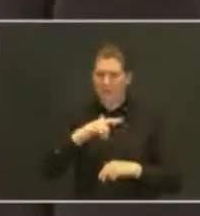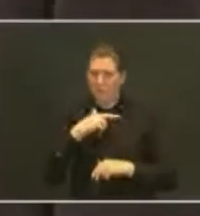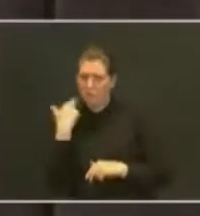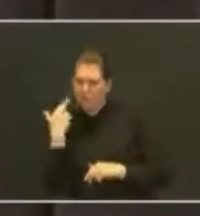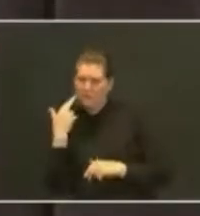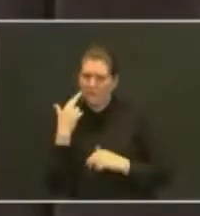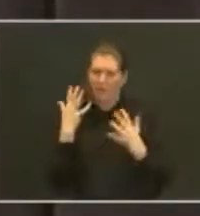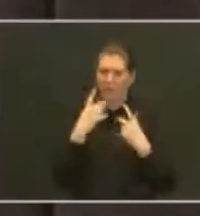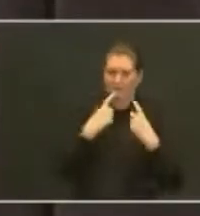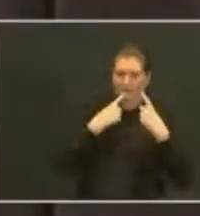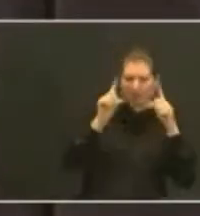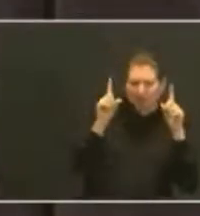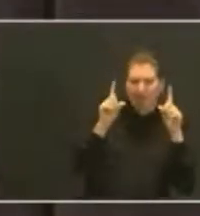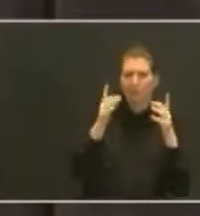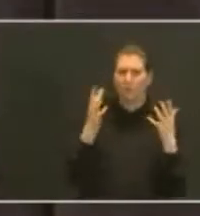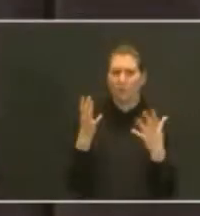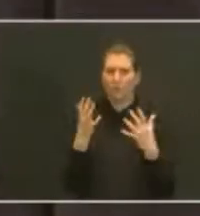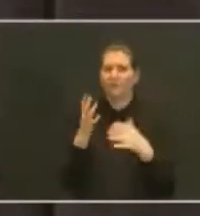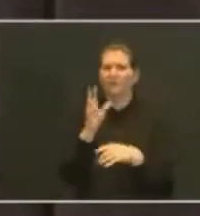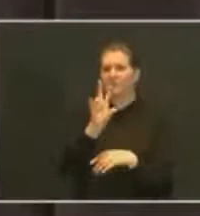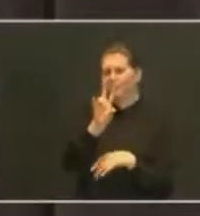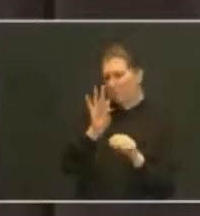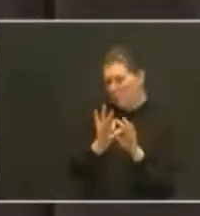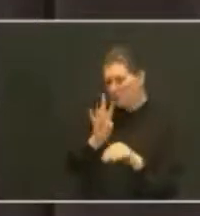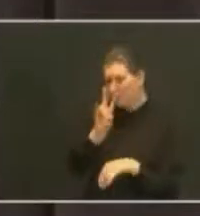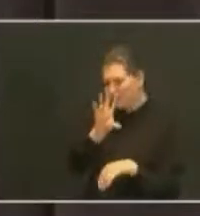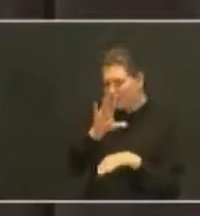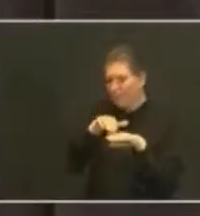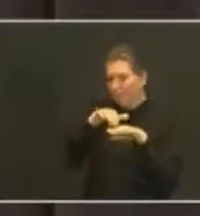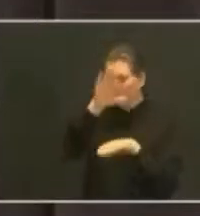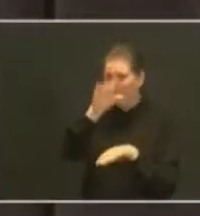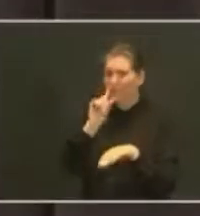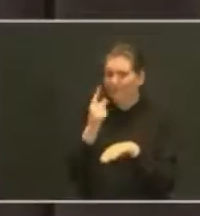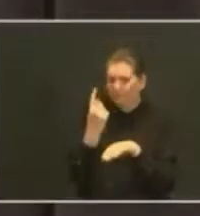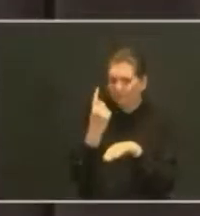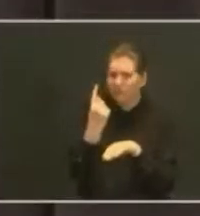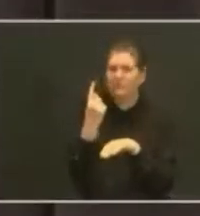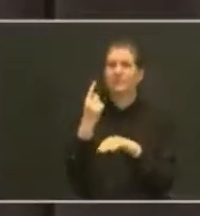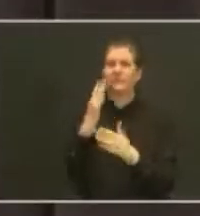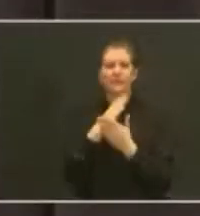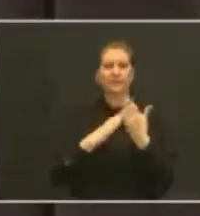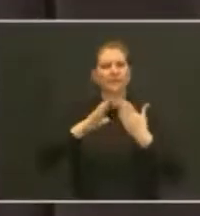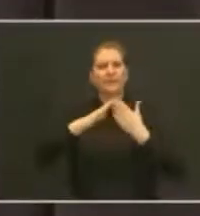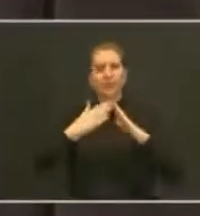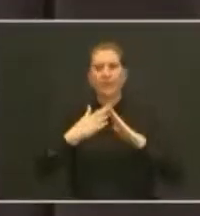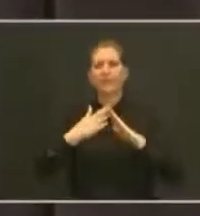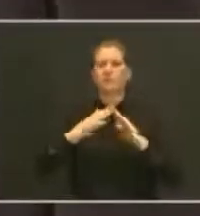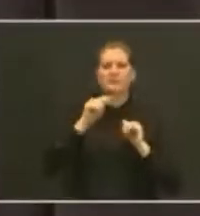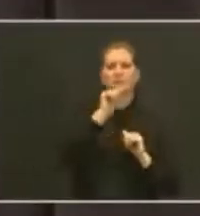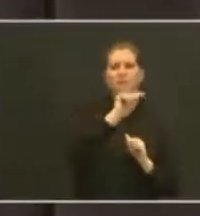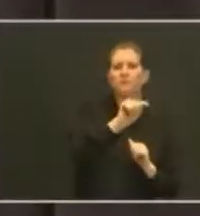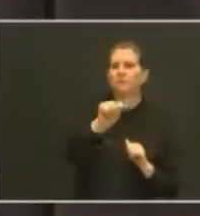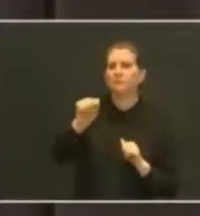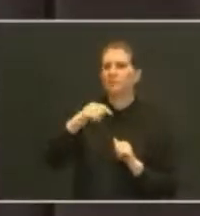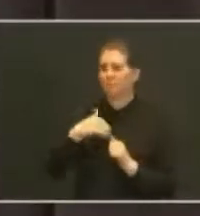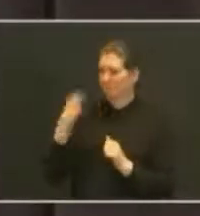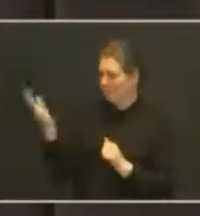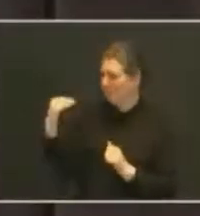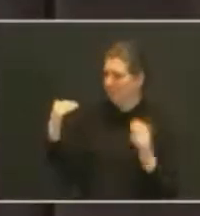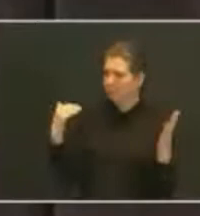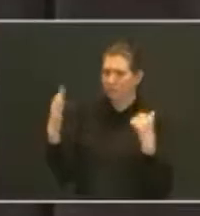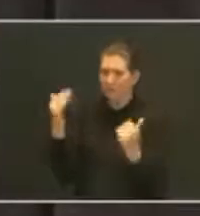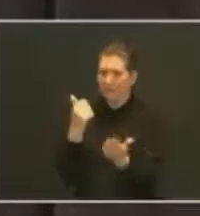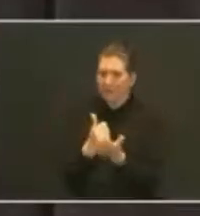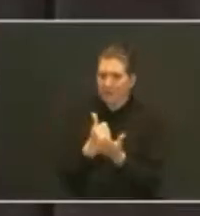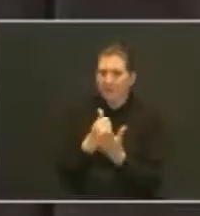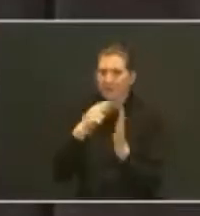in reaching those 75 years of age and older. Some of them have been registering for them, getting access to them,